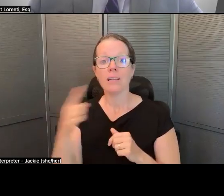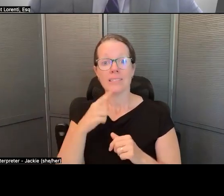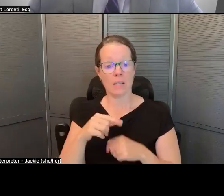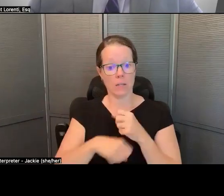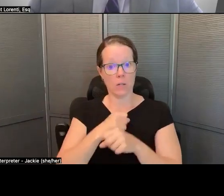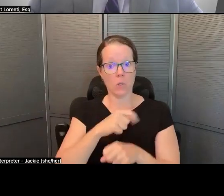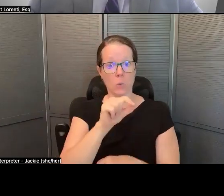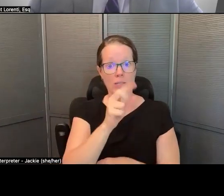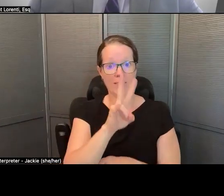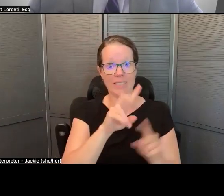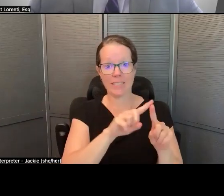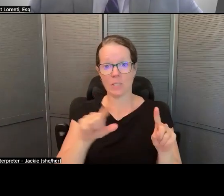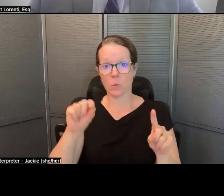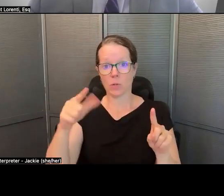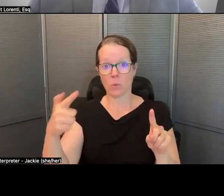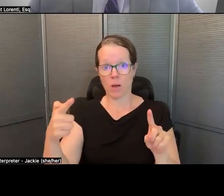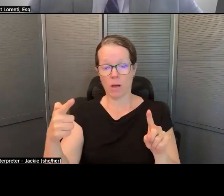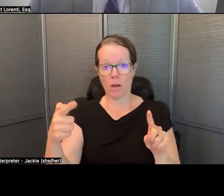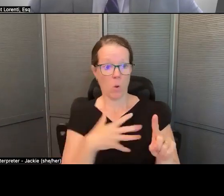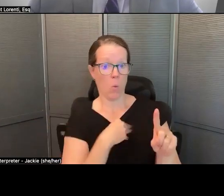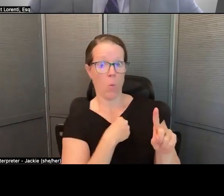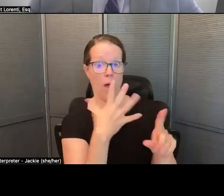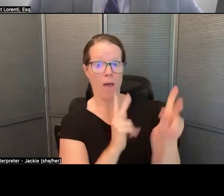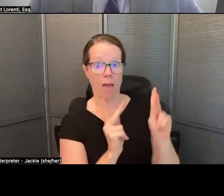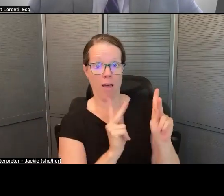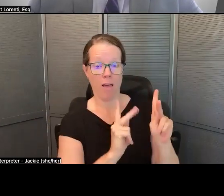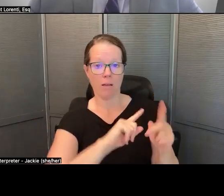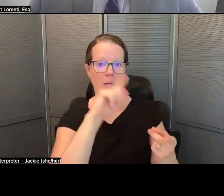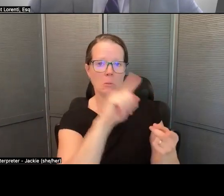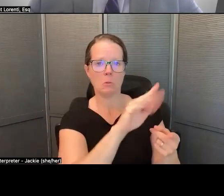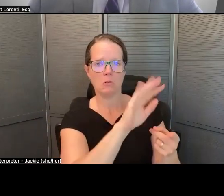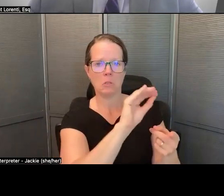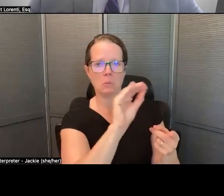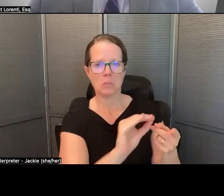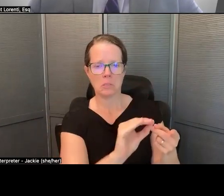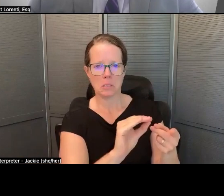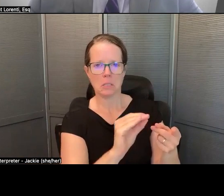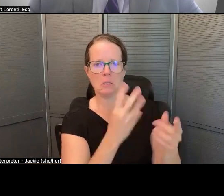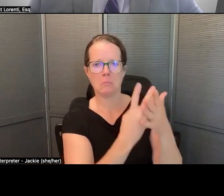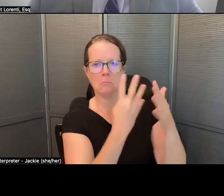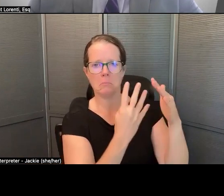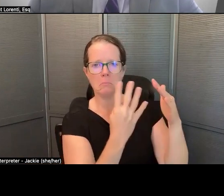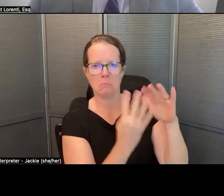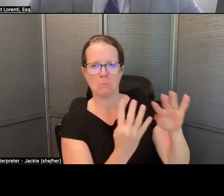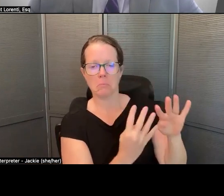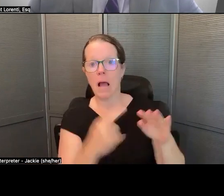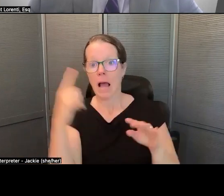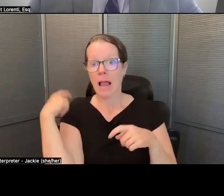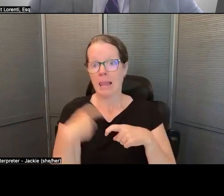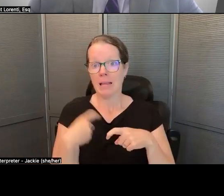population saw a decrease of 40%, Latinos saw a decrease of only 32%,